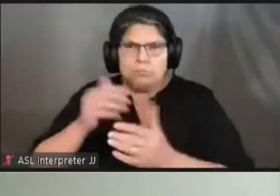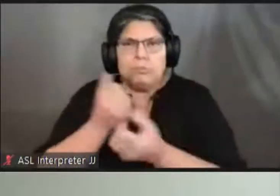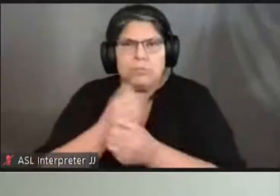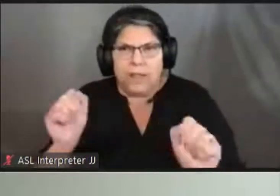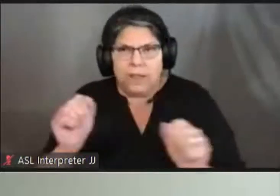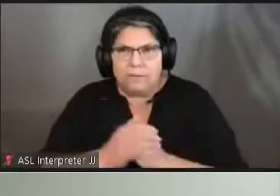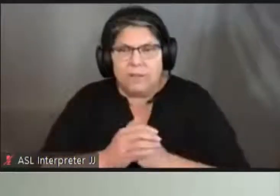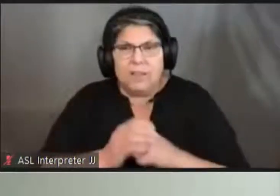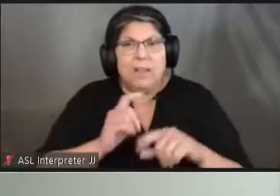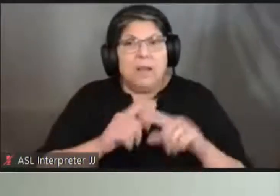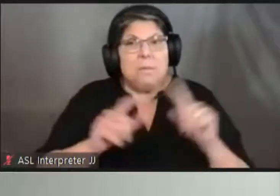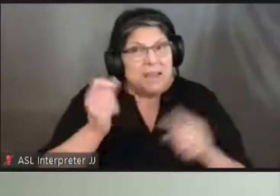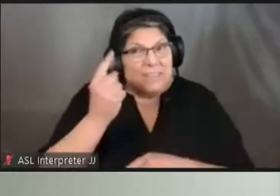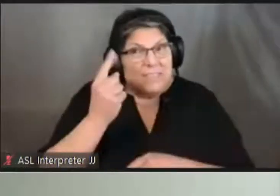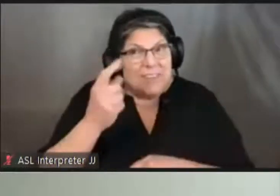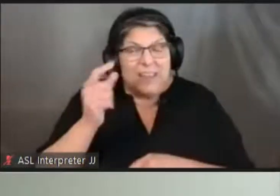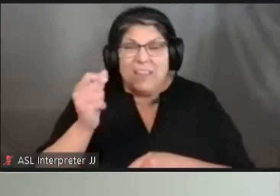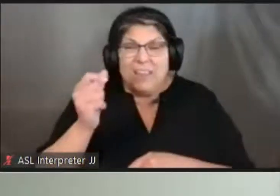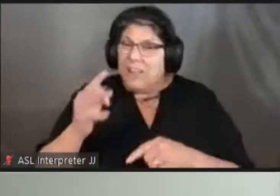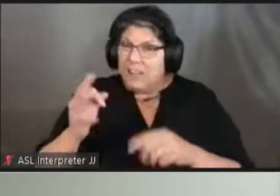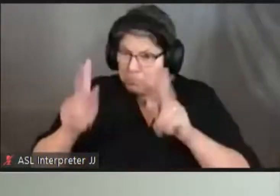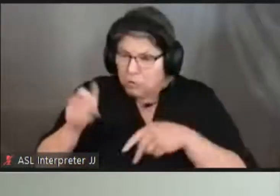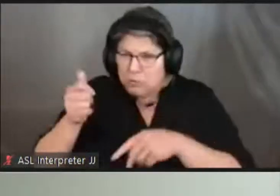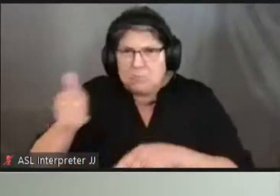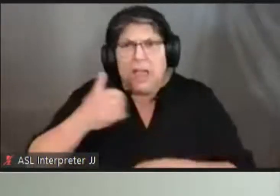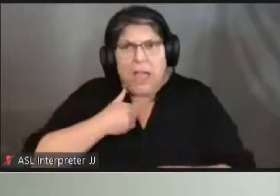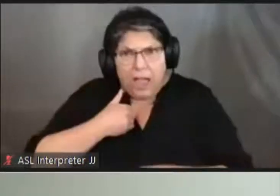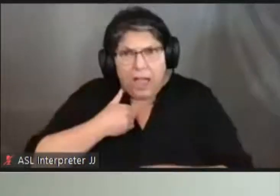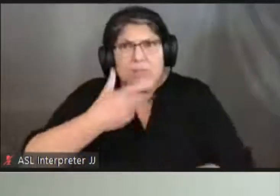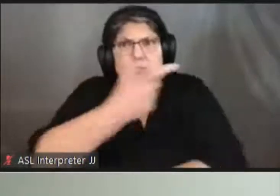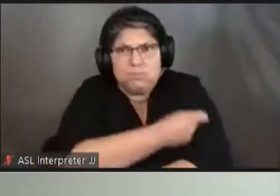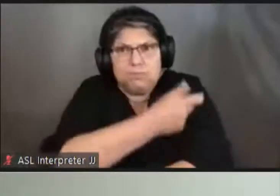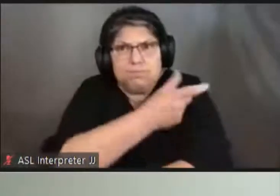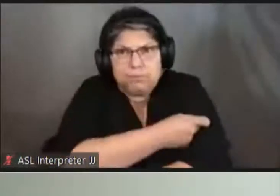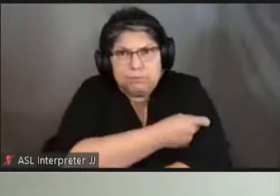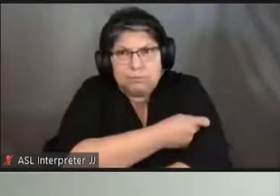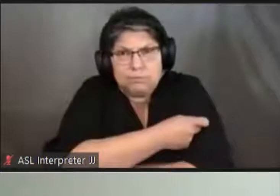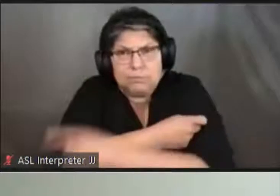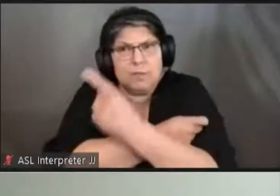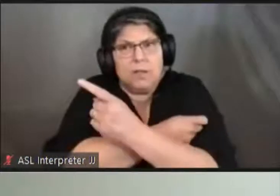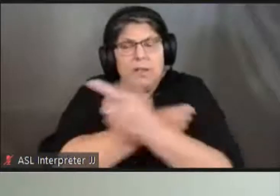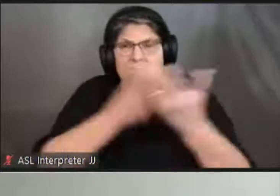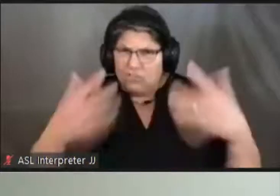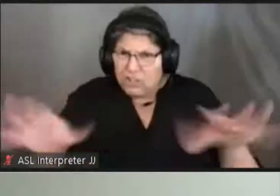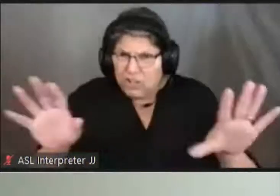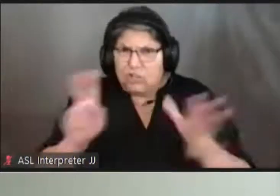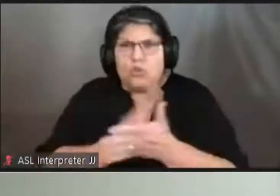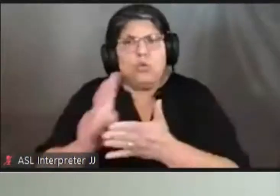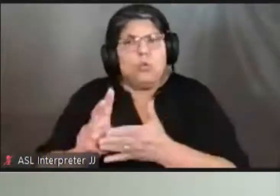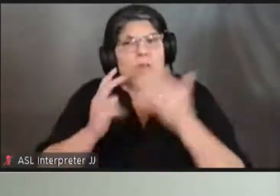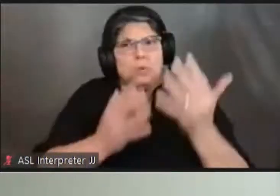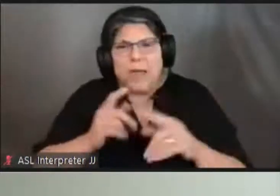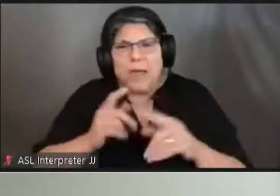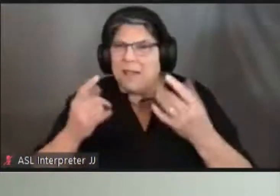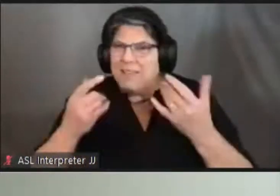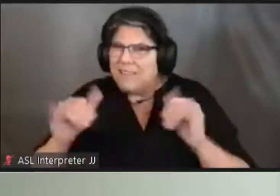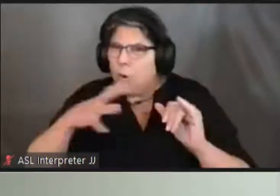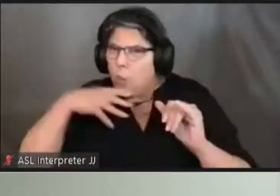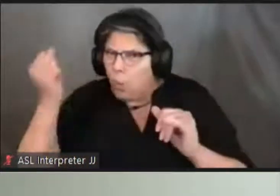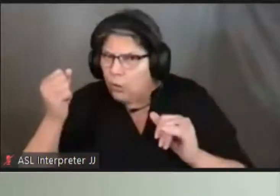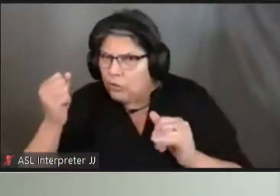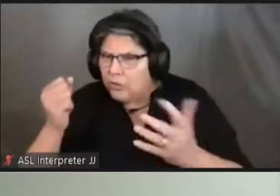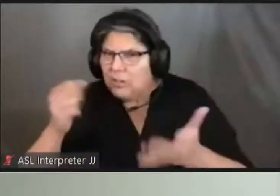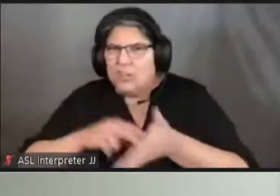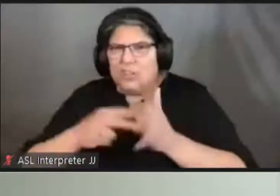especially those who live with others who are at higher risk, since our vaccine experience is a bit too early to be sure of the duration